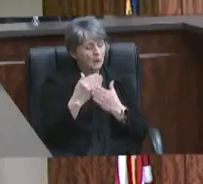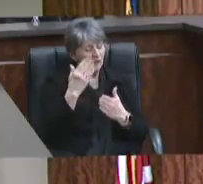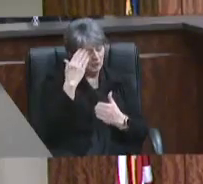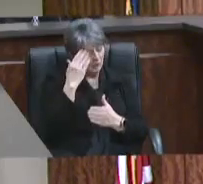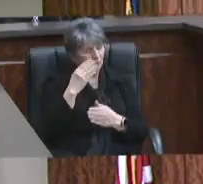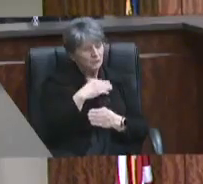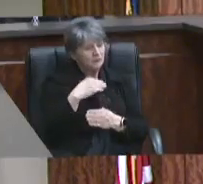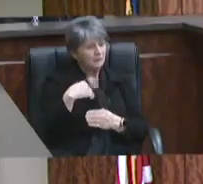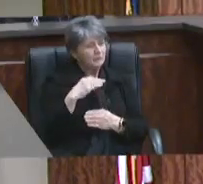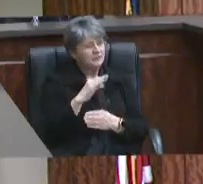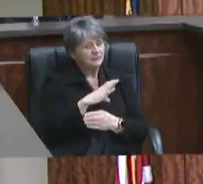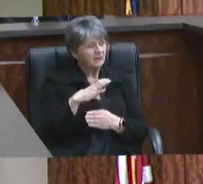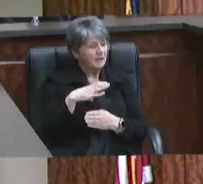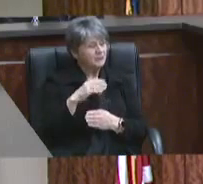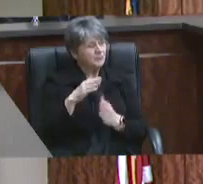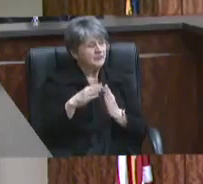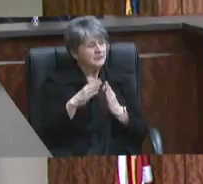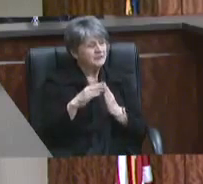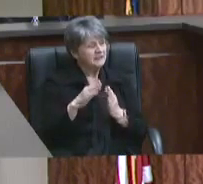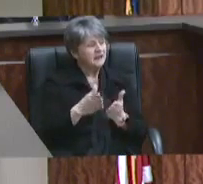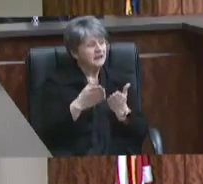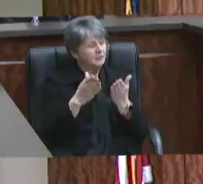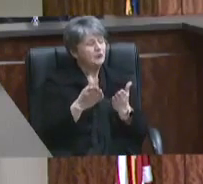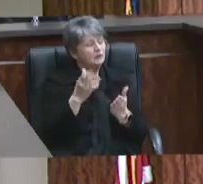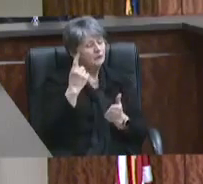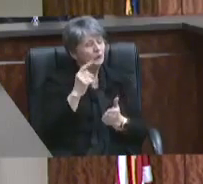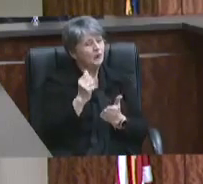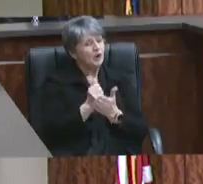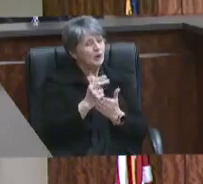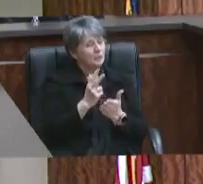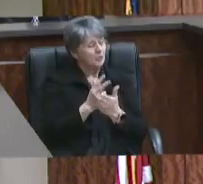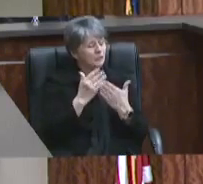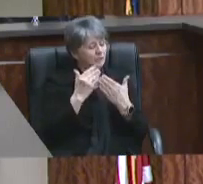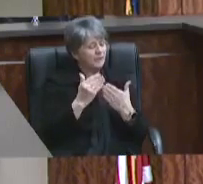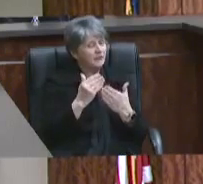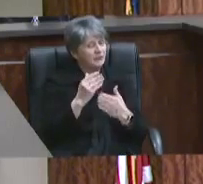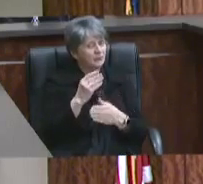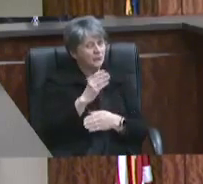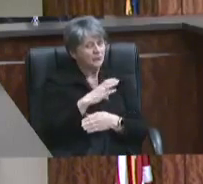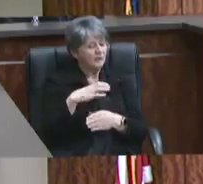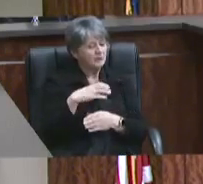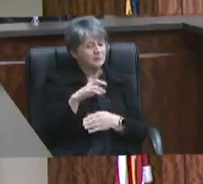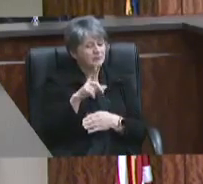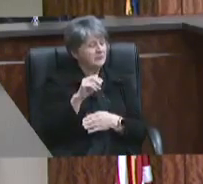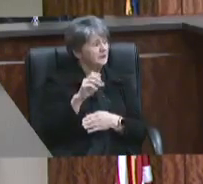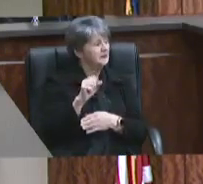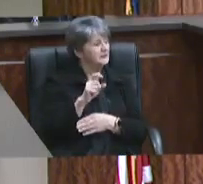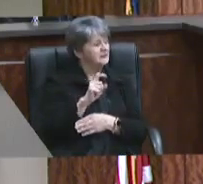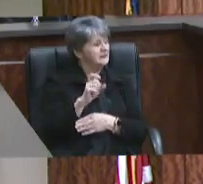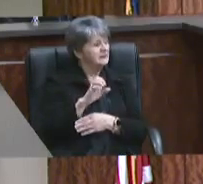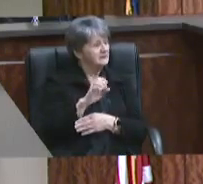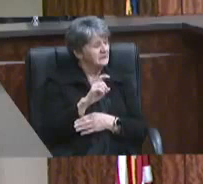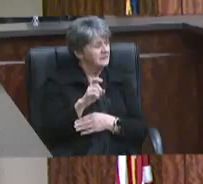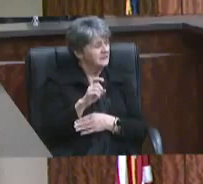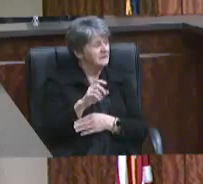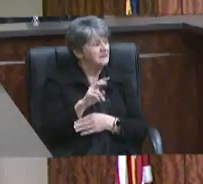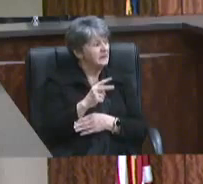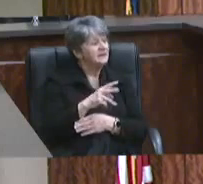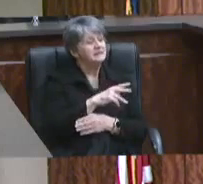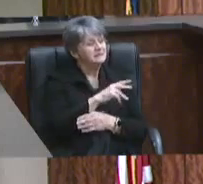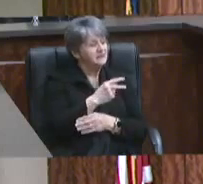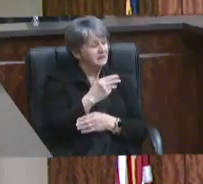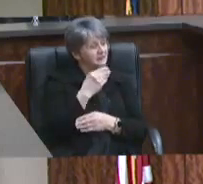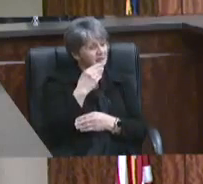the city, and I move for approval of the mayor's appointment. Thank you, Councilman Les. A second? I'll second it. Thank